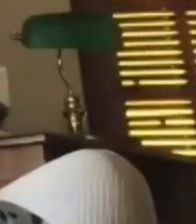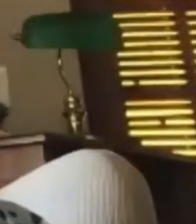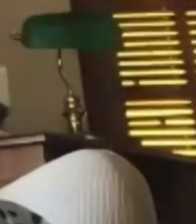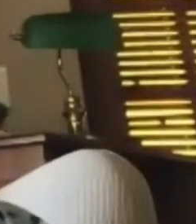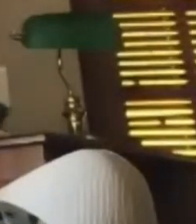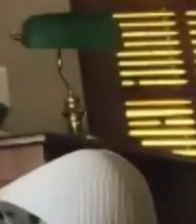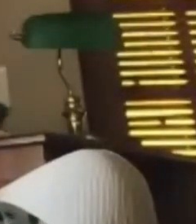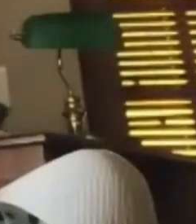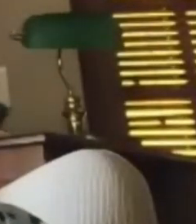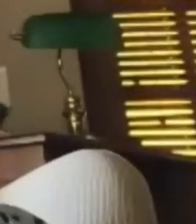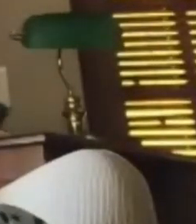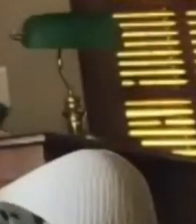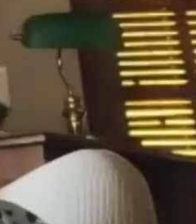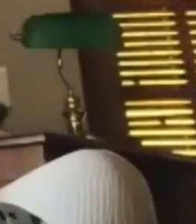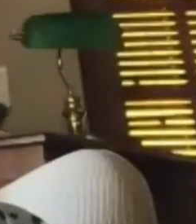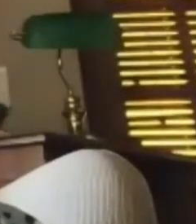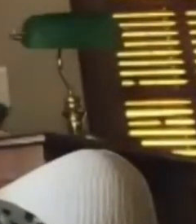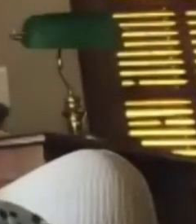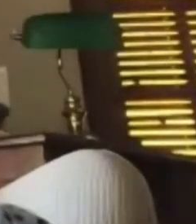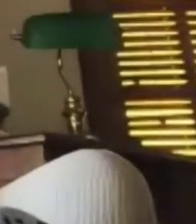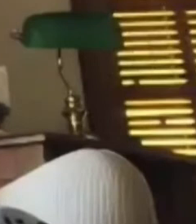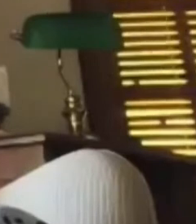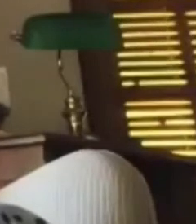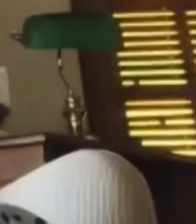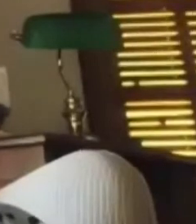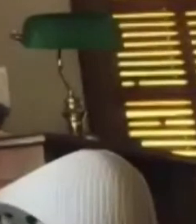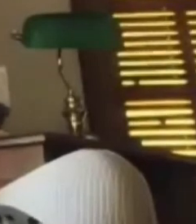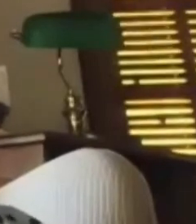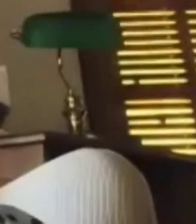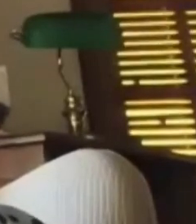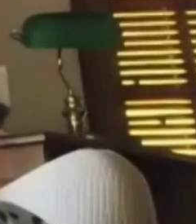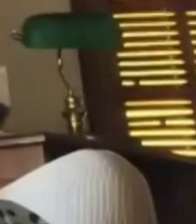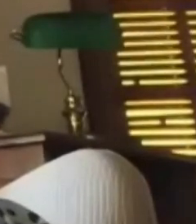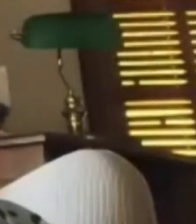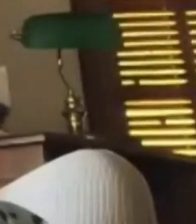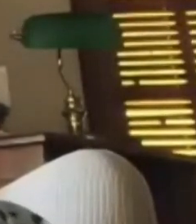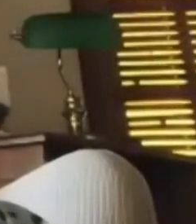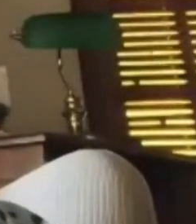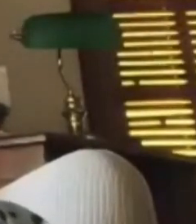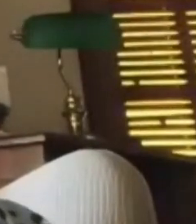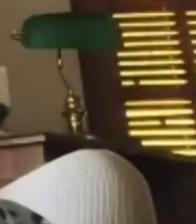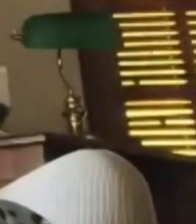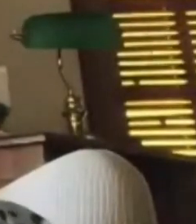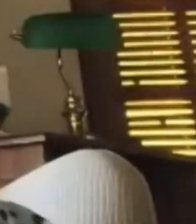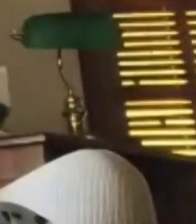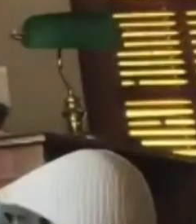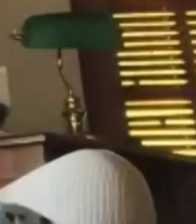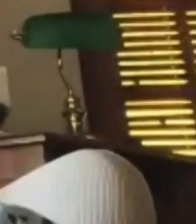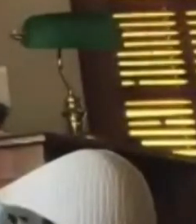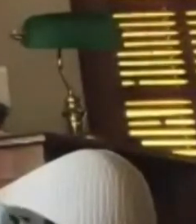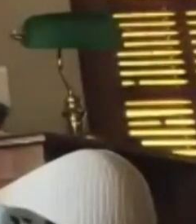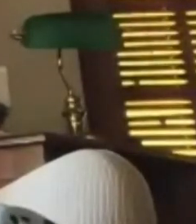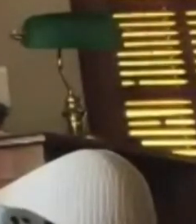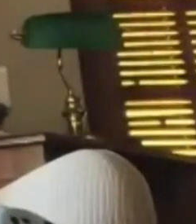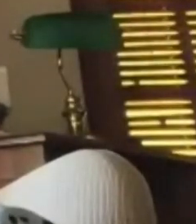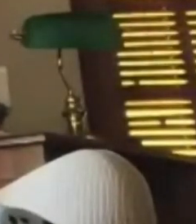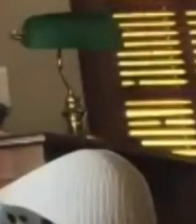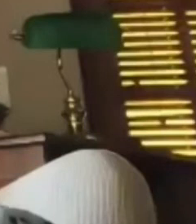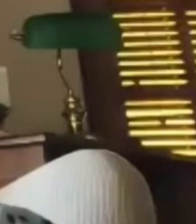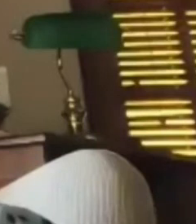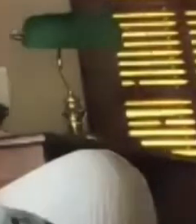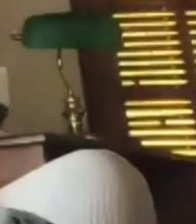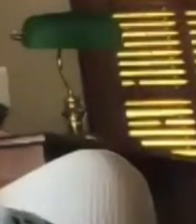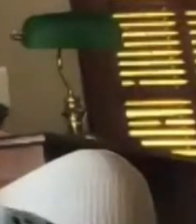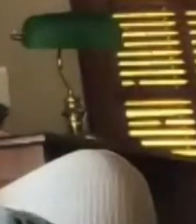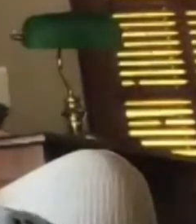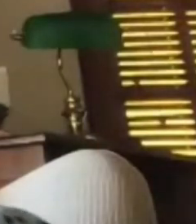The vaccination is months away at best. So the current situation on the ground is